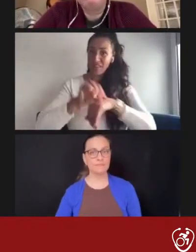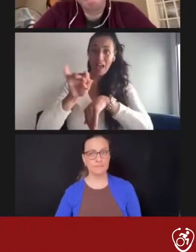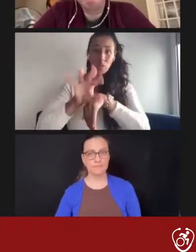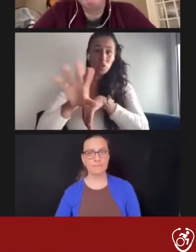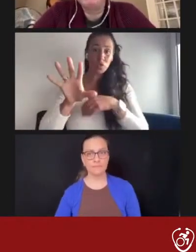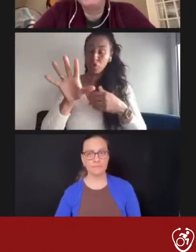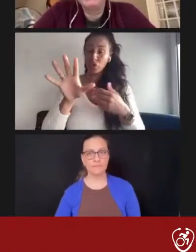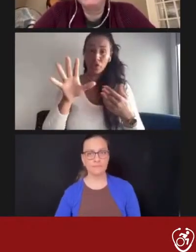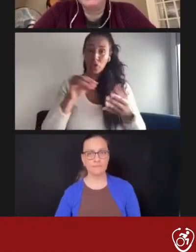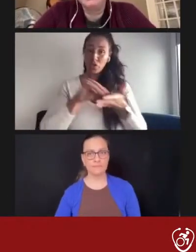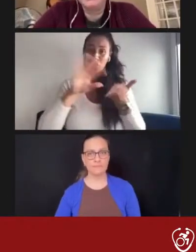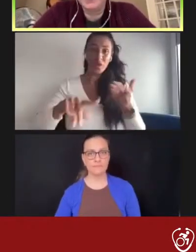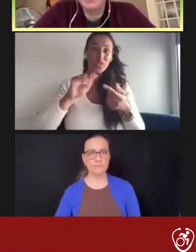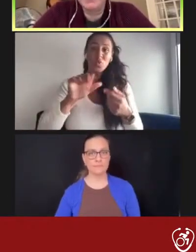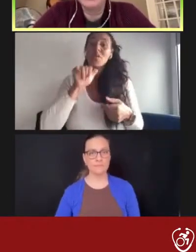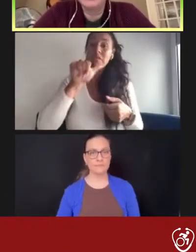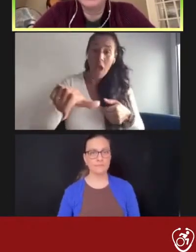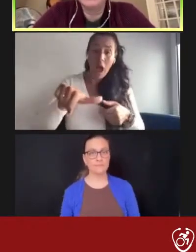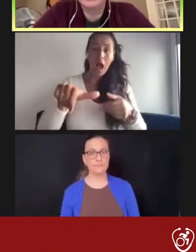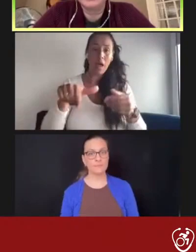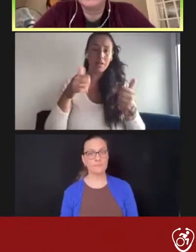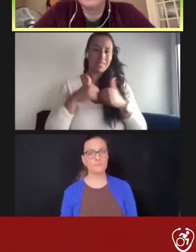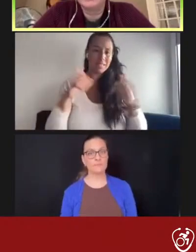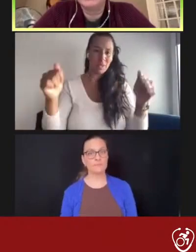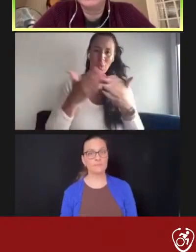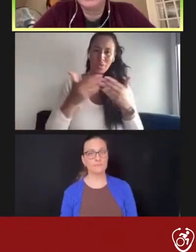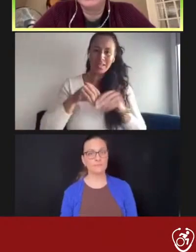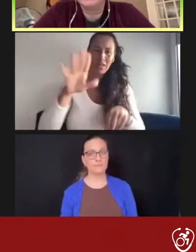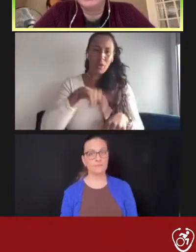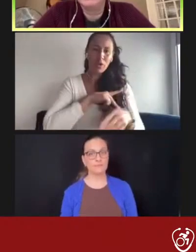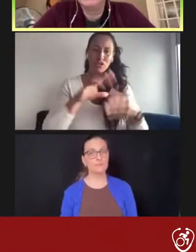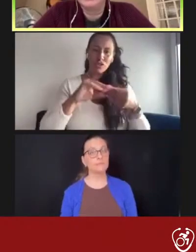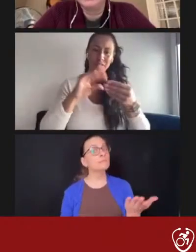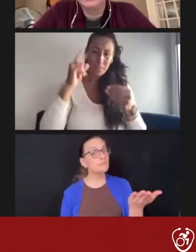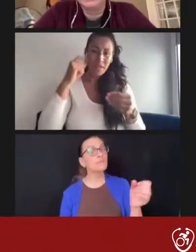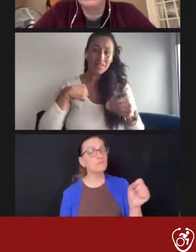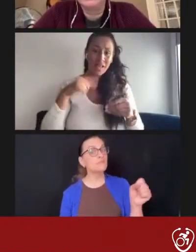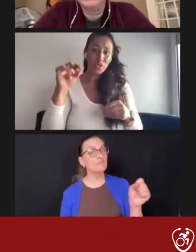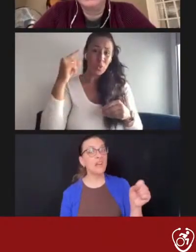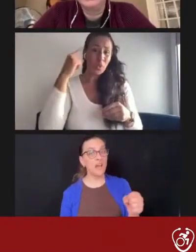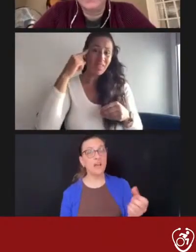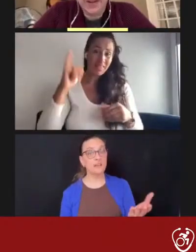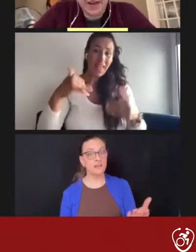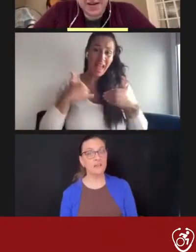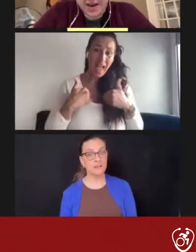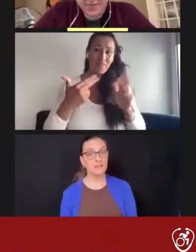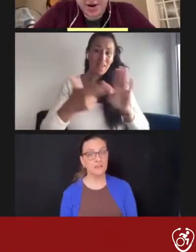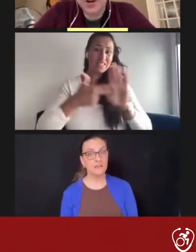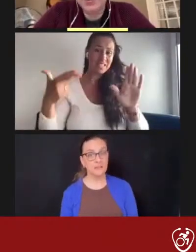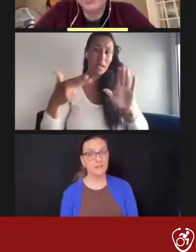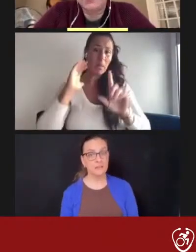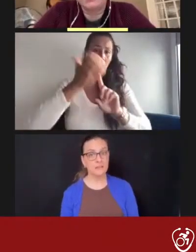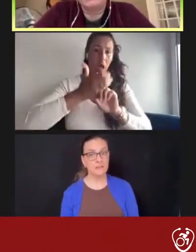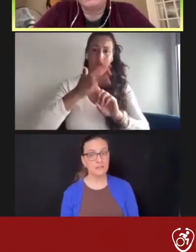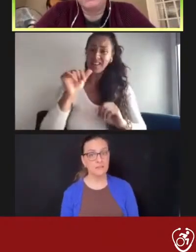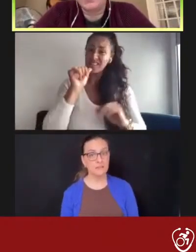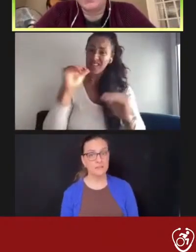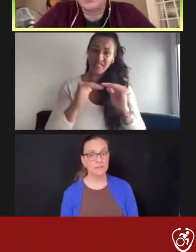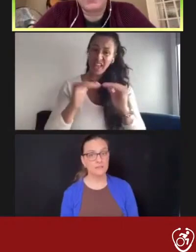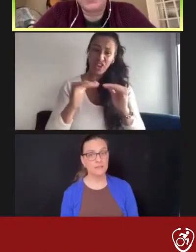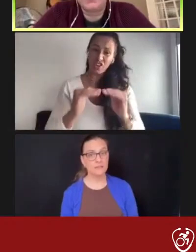disclose things in their personal statements. Because I do think there's a stigma, and that's not fair. Yeah, I mean, our